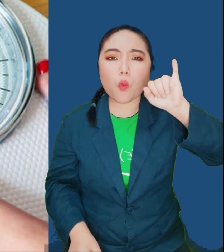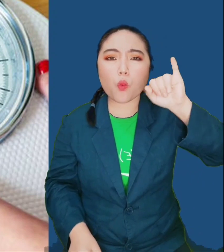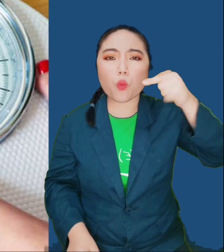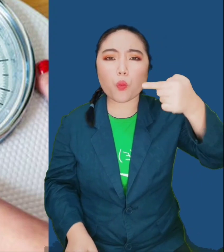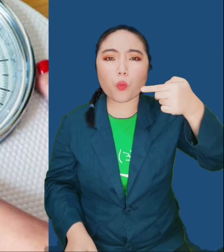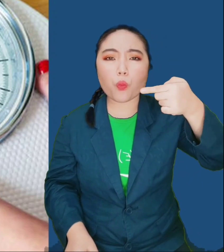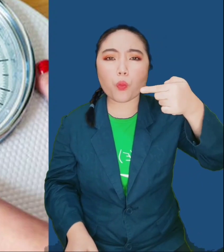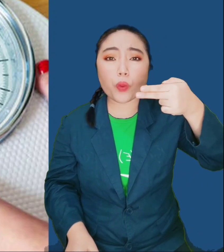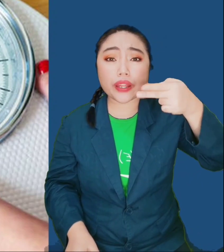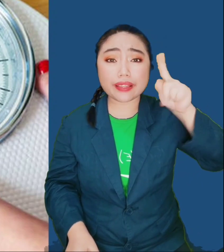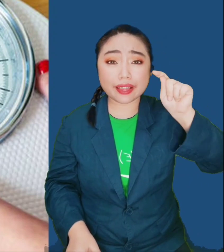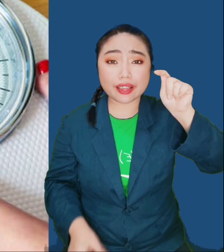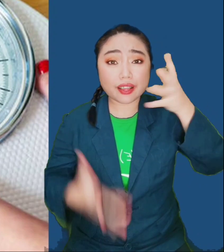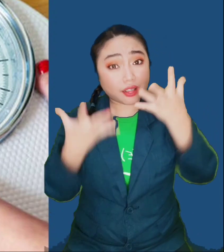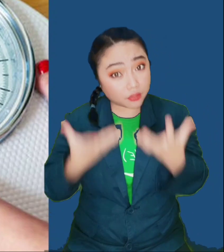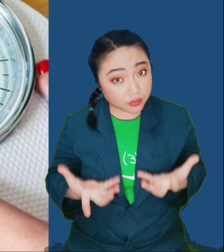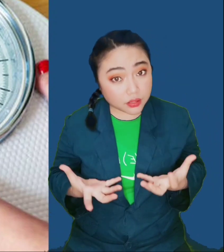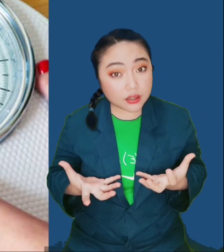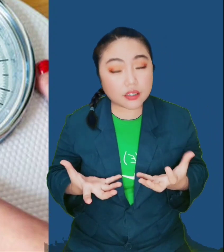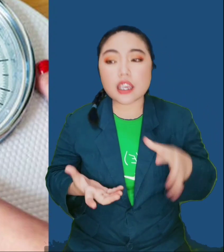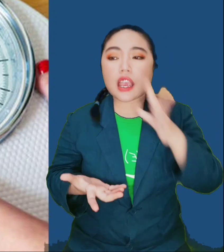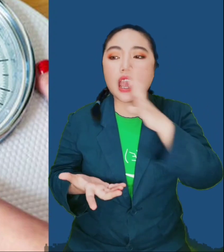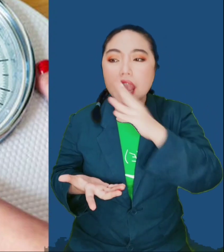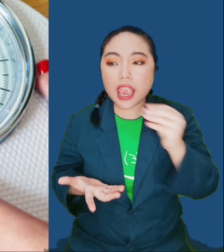measure weight